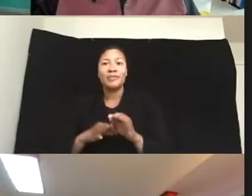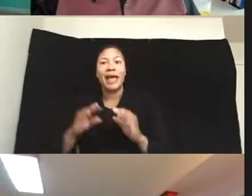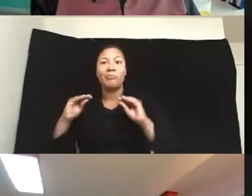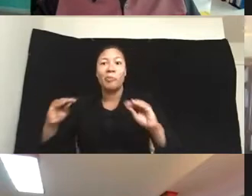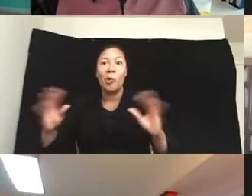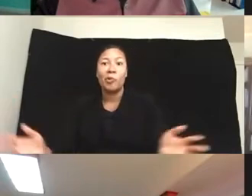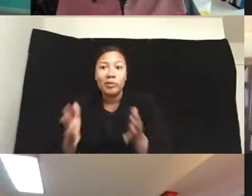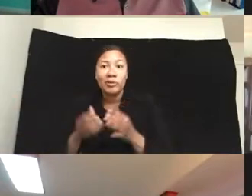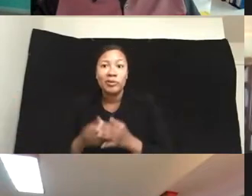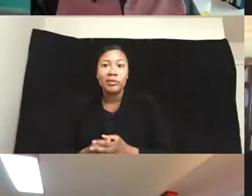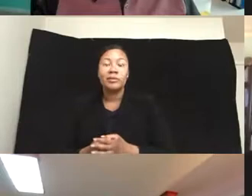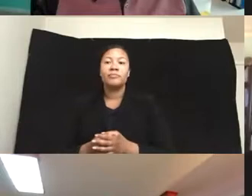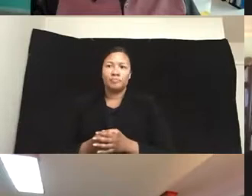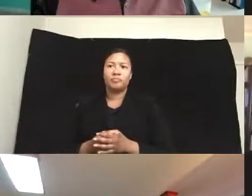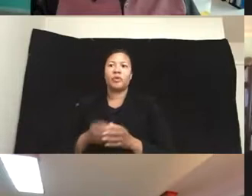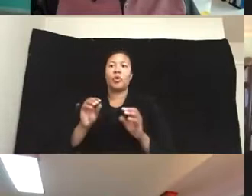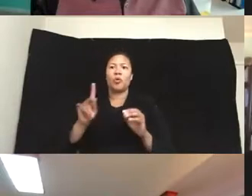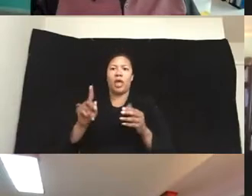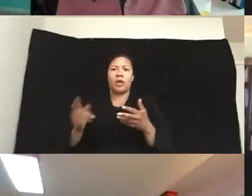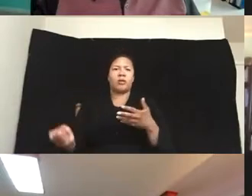conventional IR question,